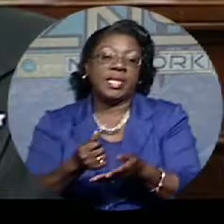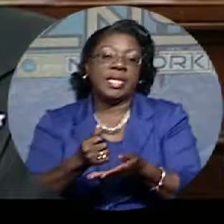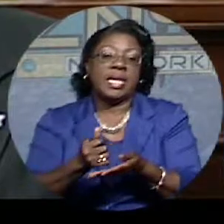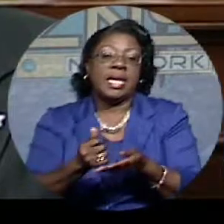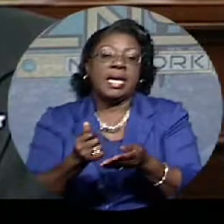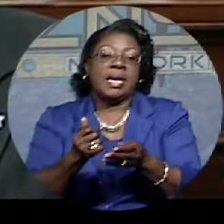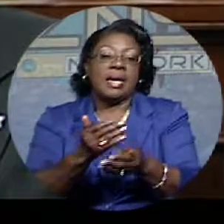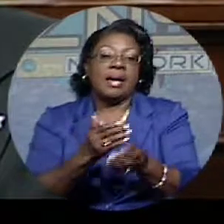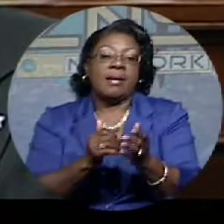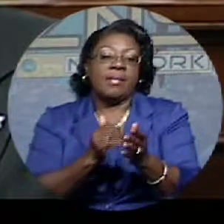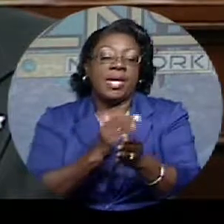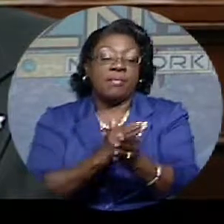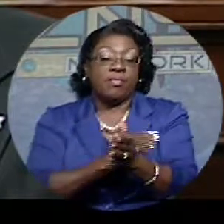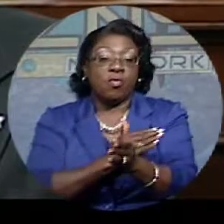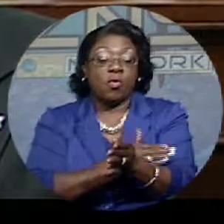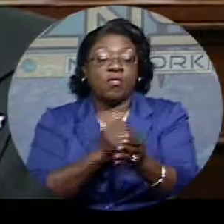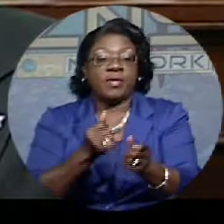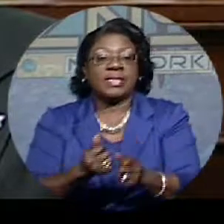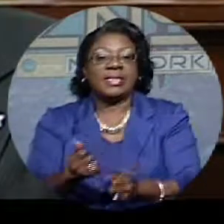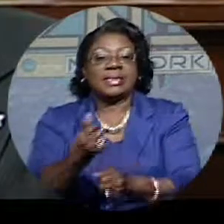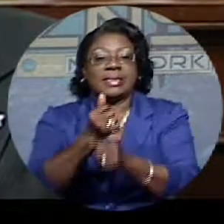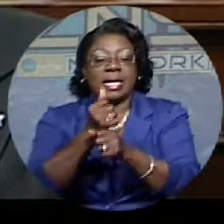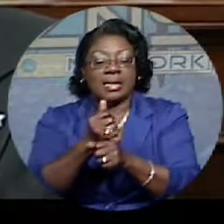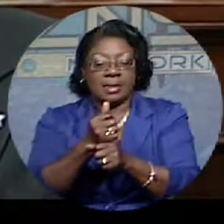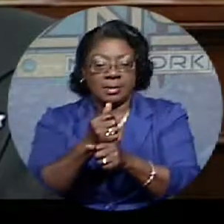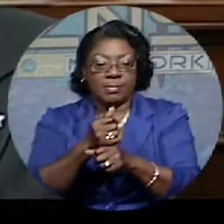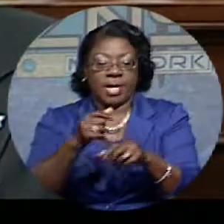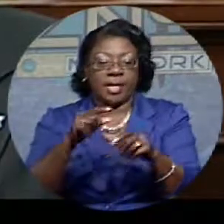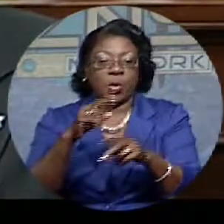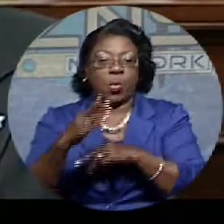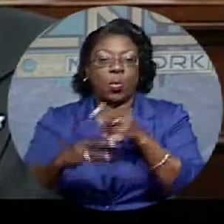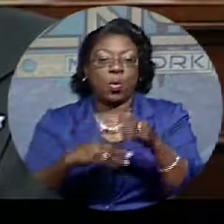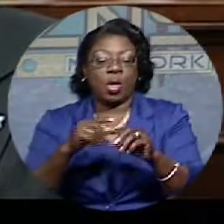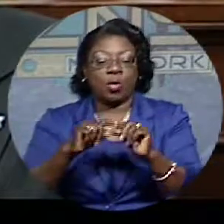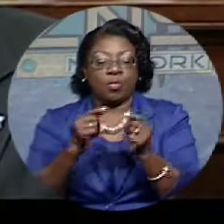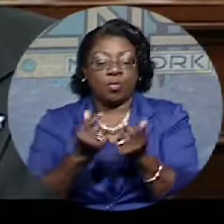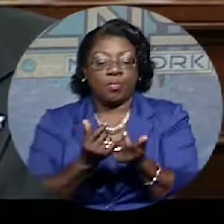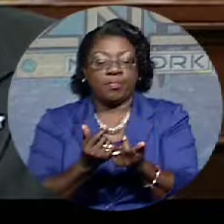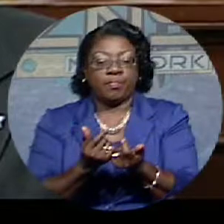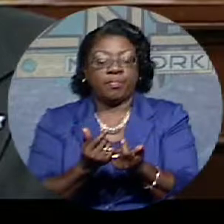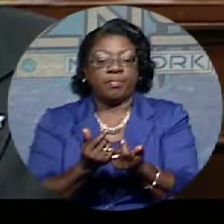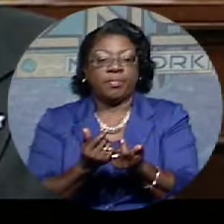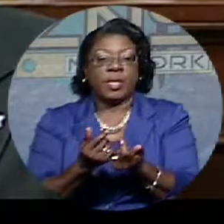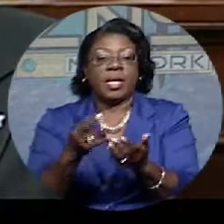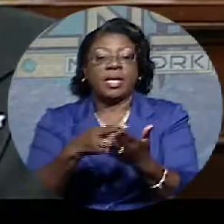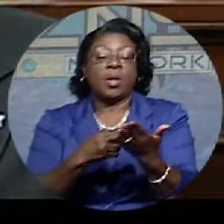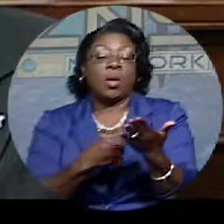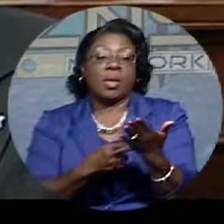standards and recommended practices established by ICAO. In the follow-up audit in